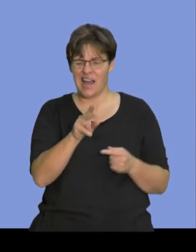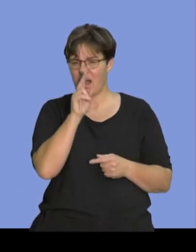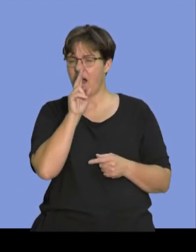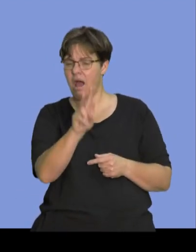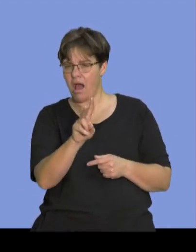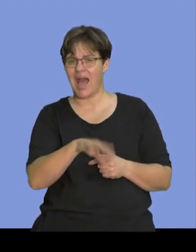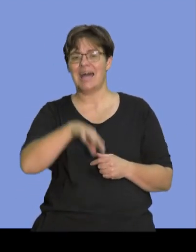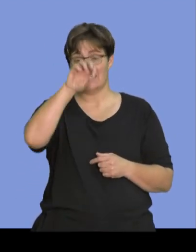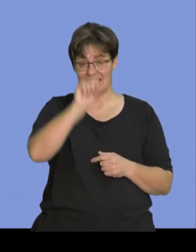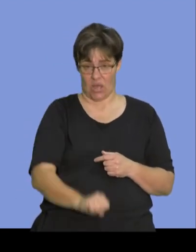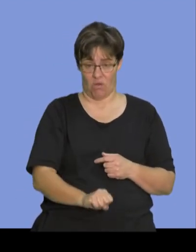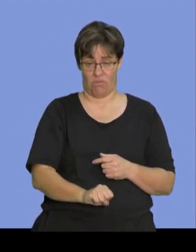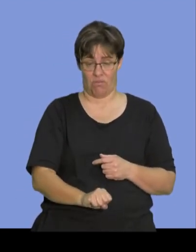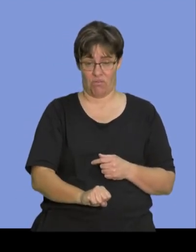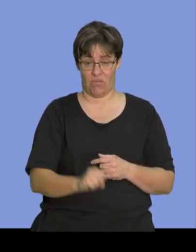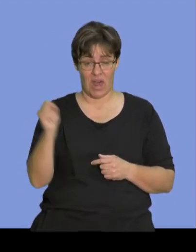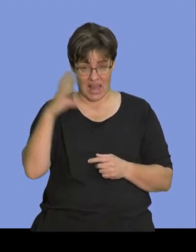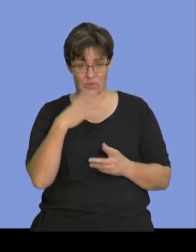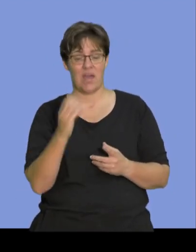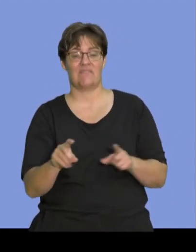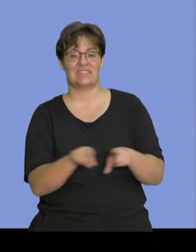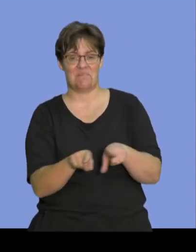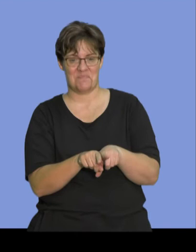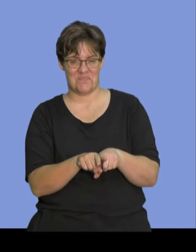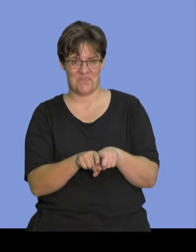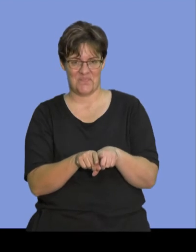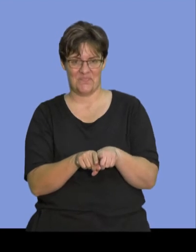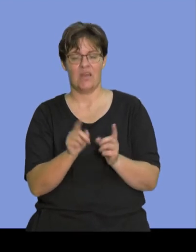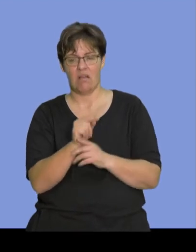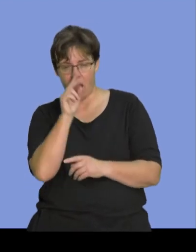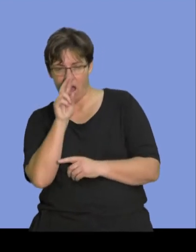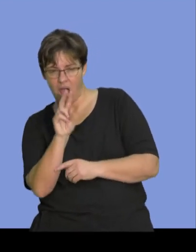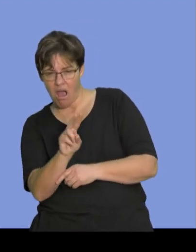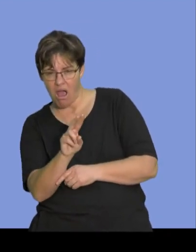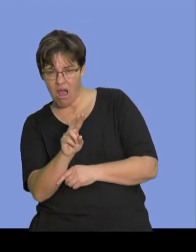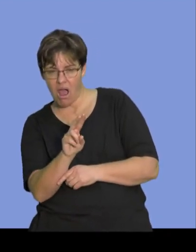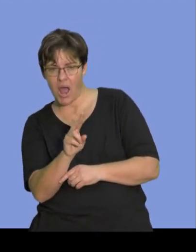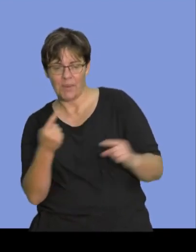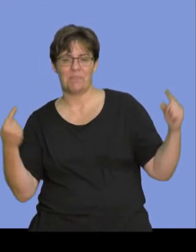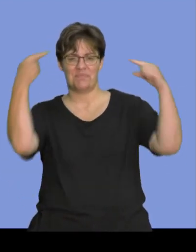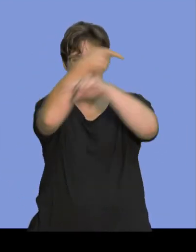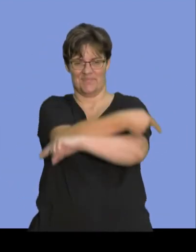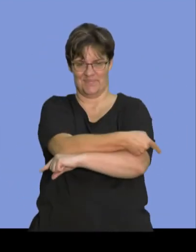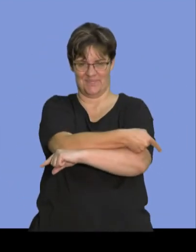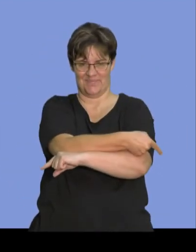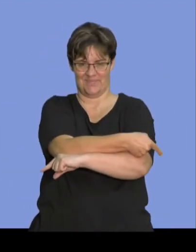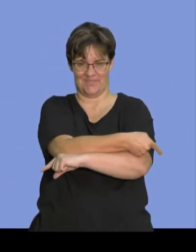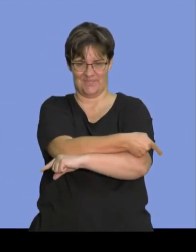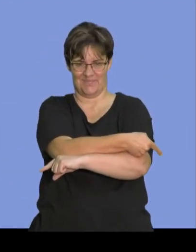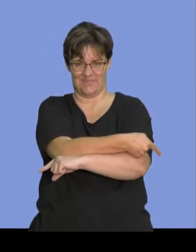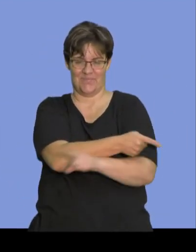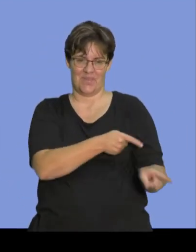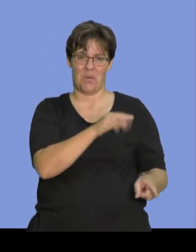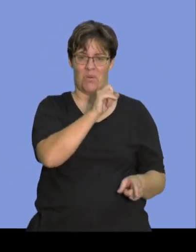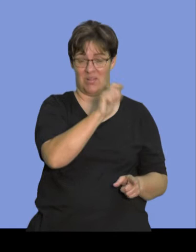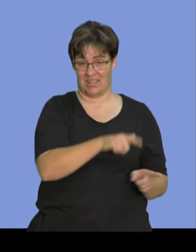the other one, which is the southern light, okay? The southern light is obviously observed in the opposite,